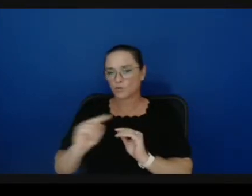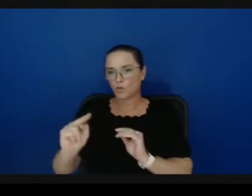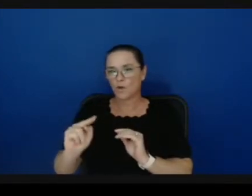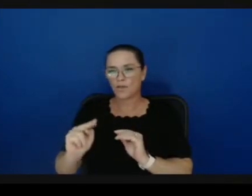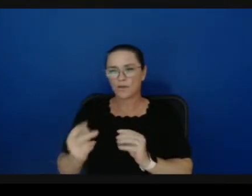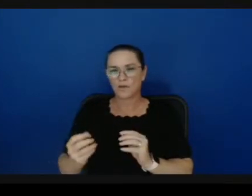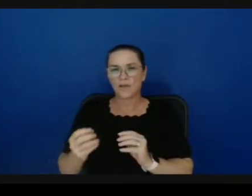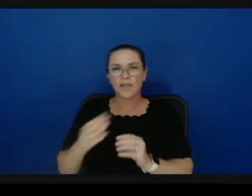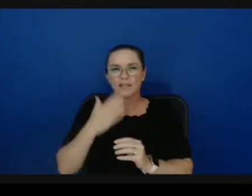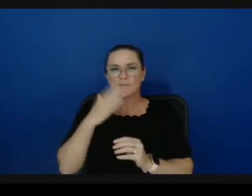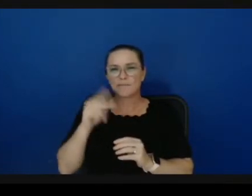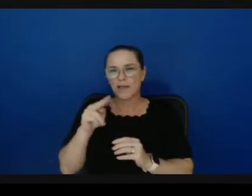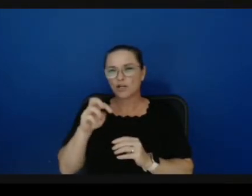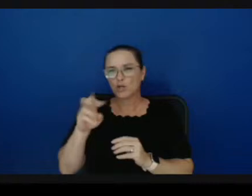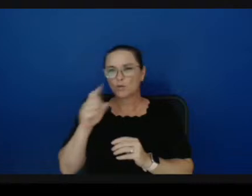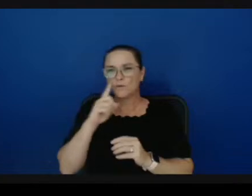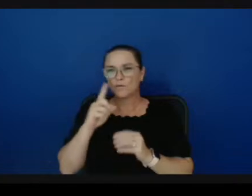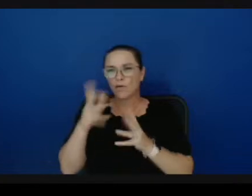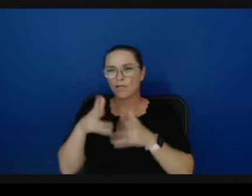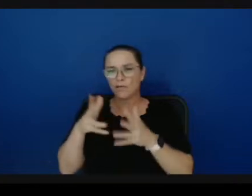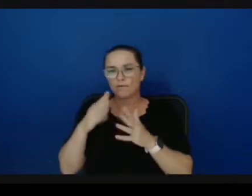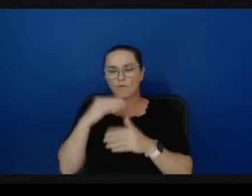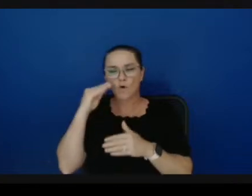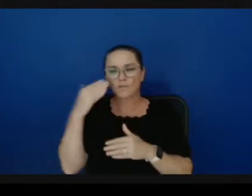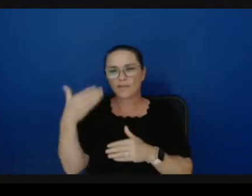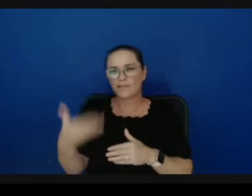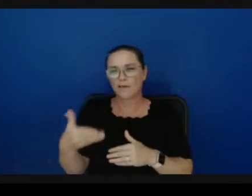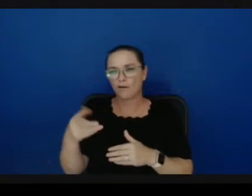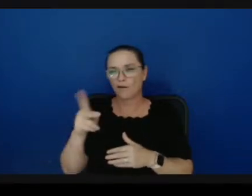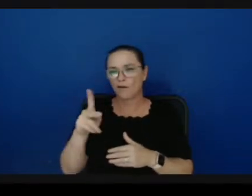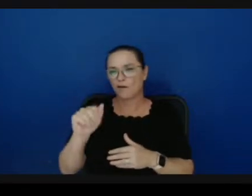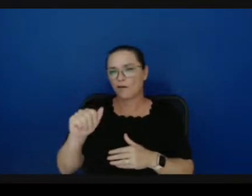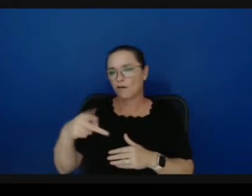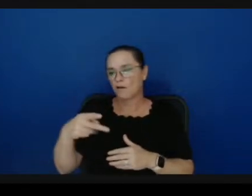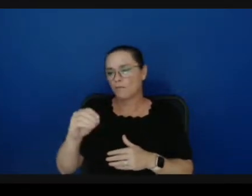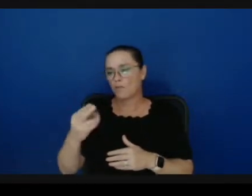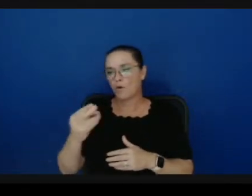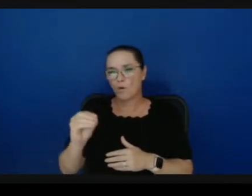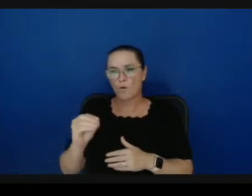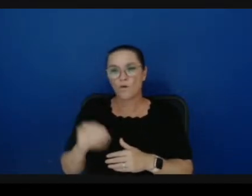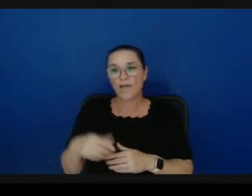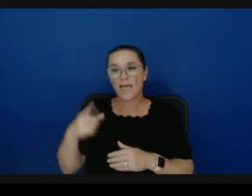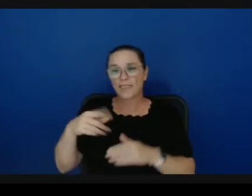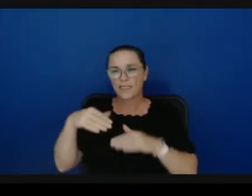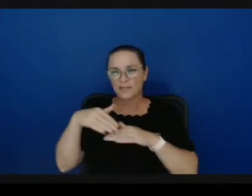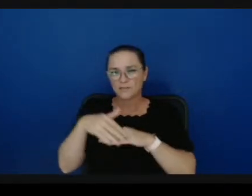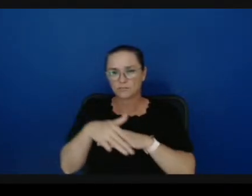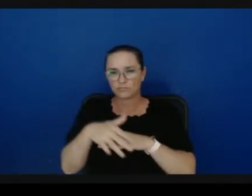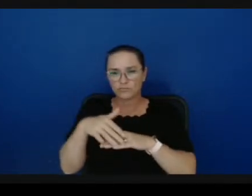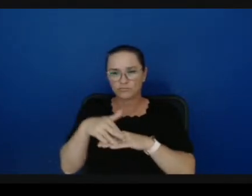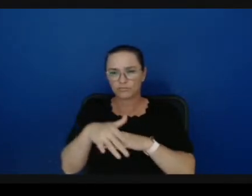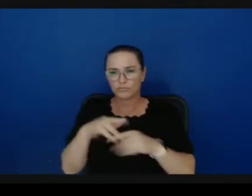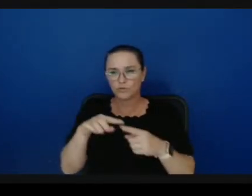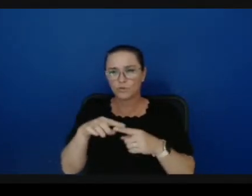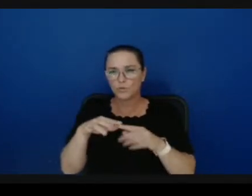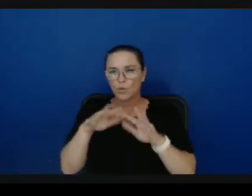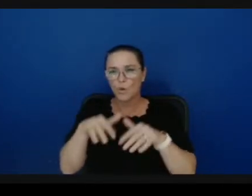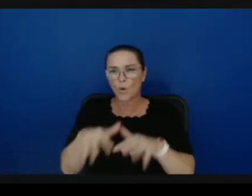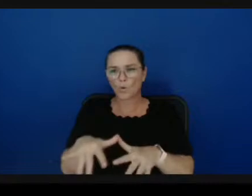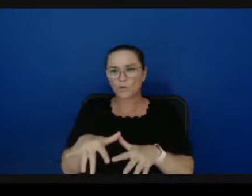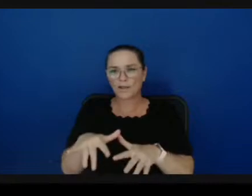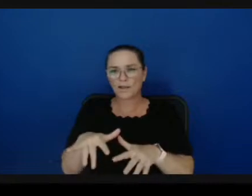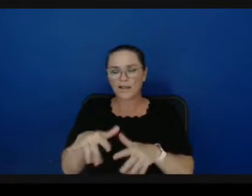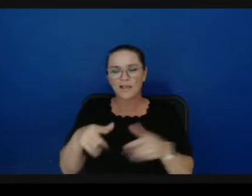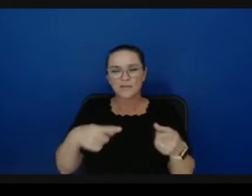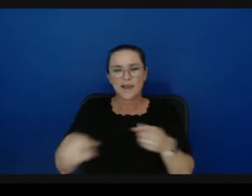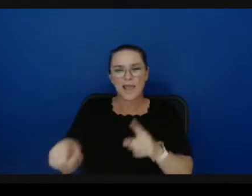very few remaining homes in Kapoho. This ocean entry has been developing over the previous week or two,